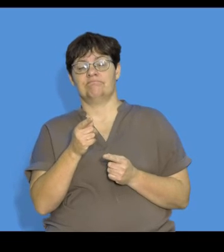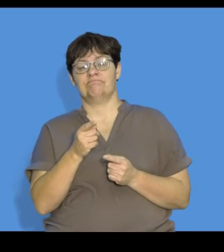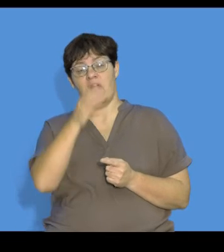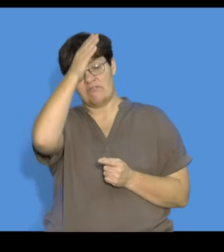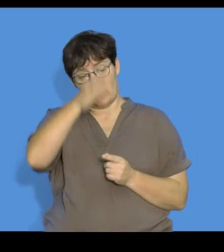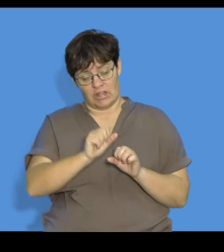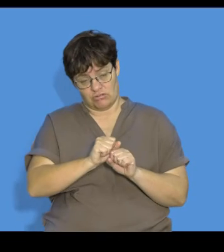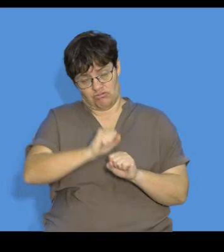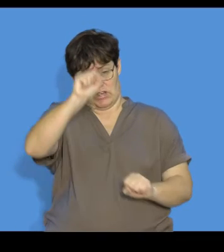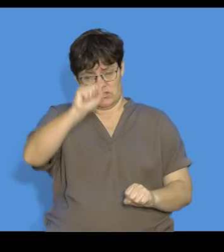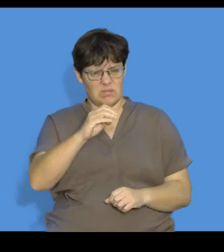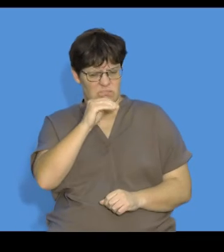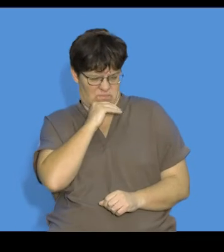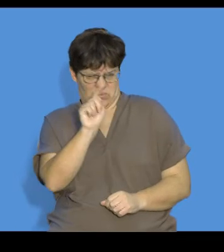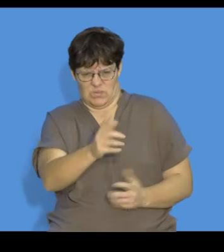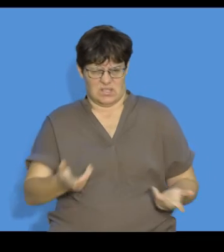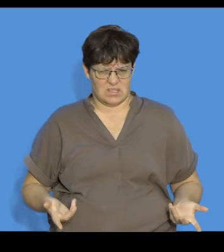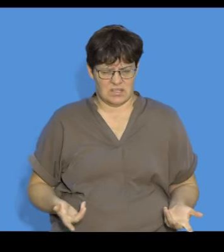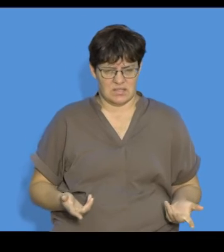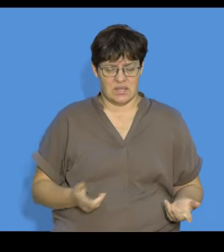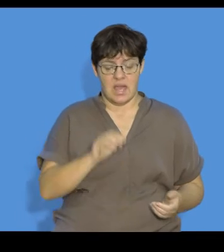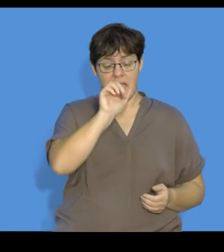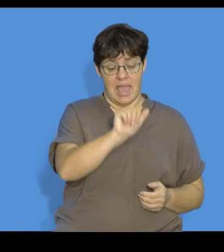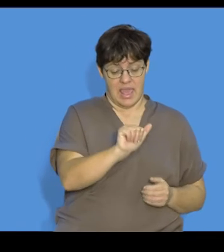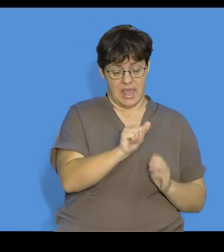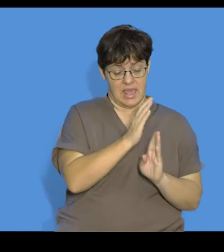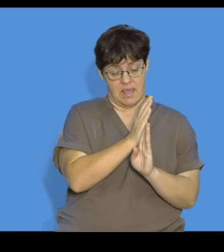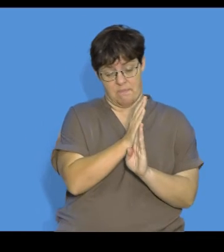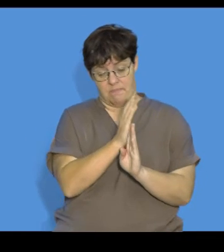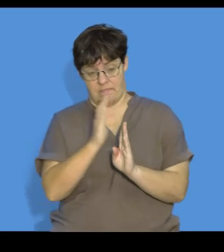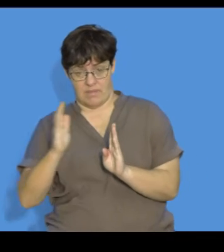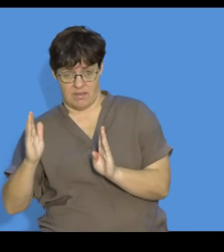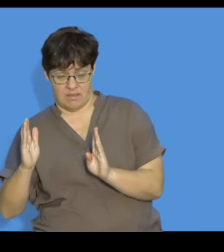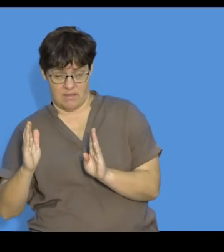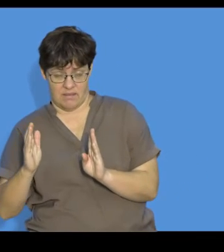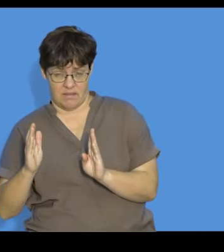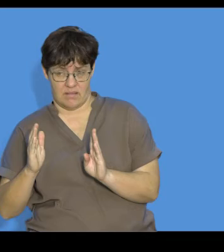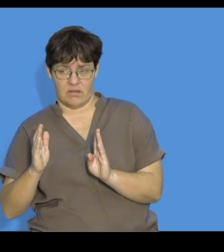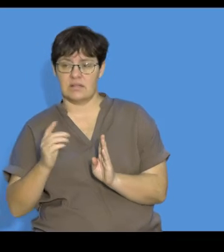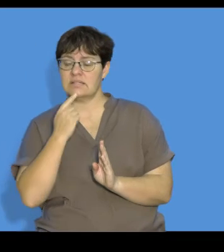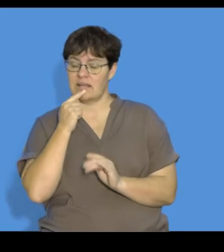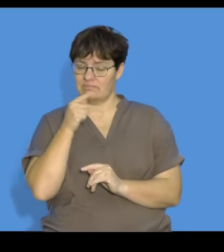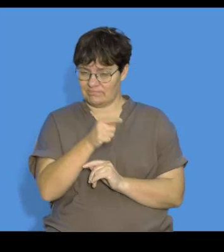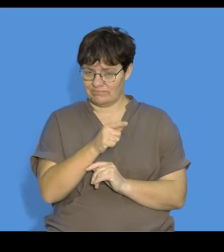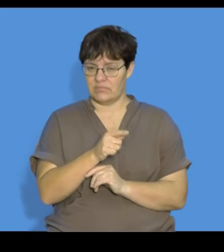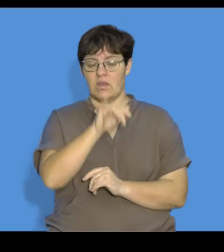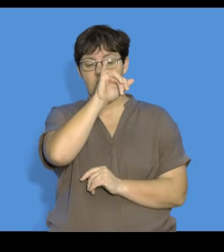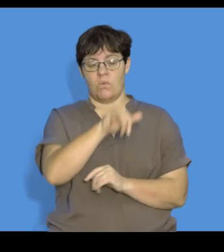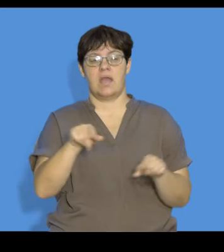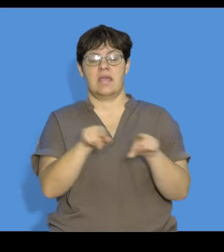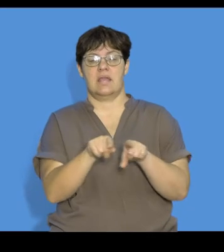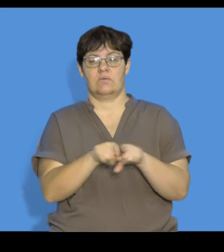right? What does that mean? As a increases, firstly, we can say that this is y